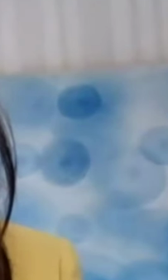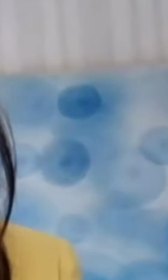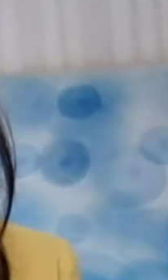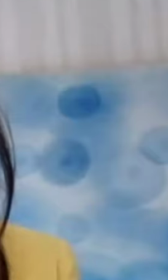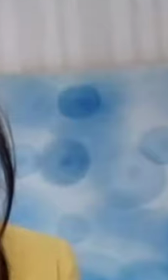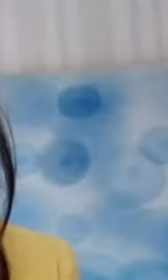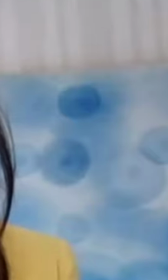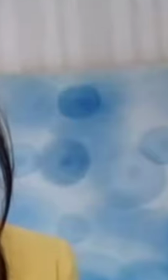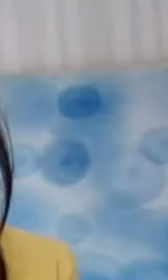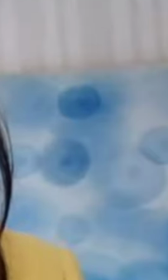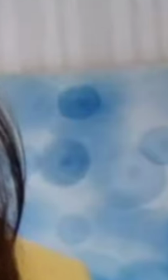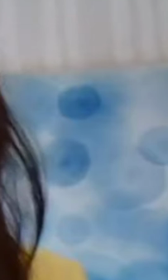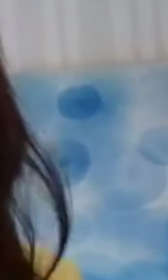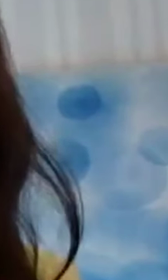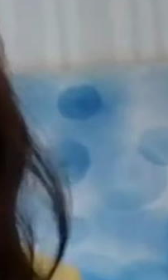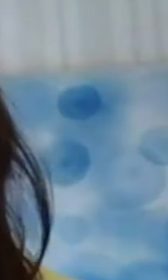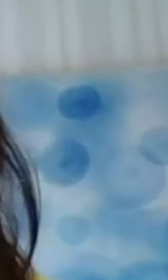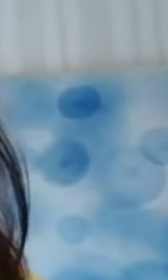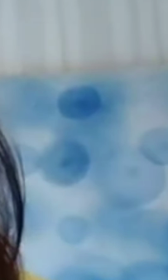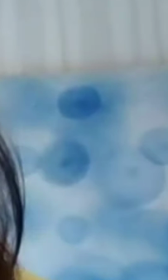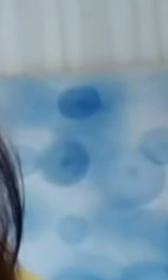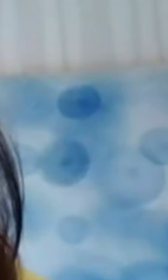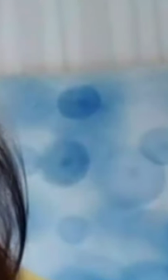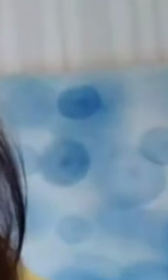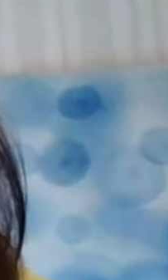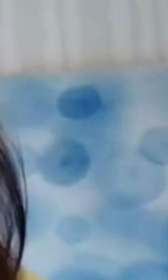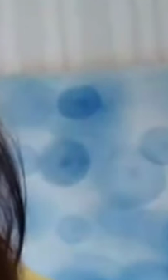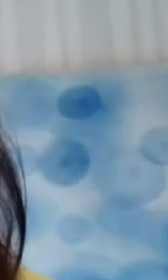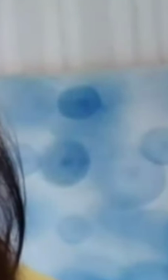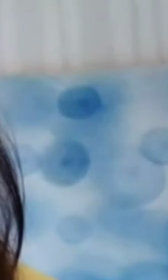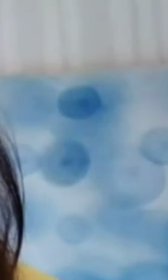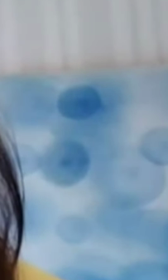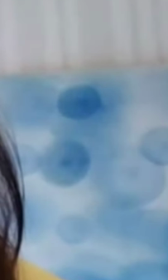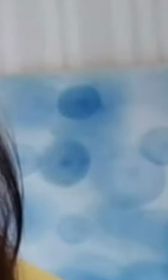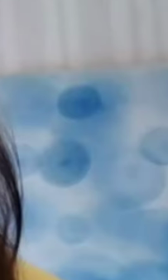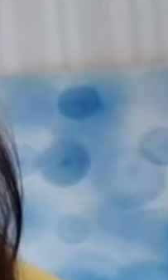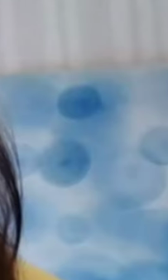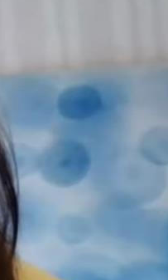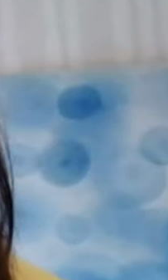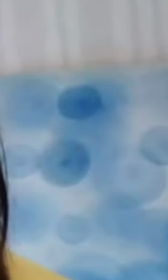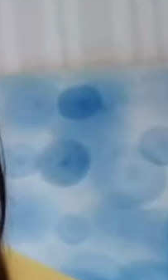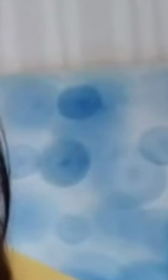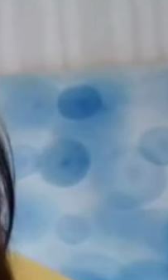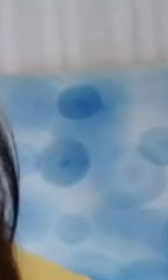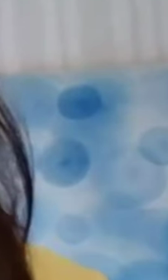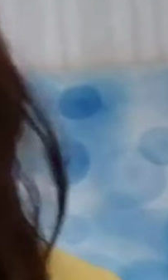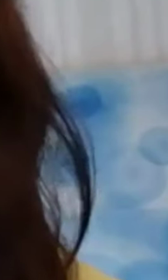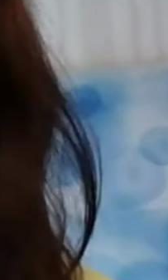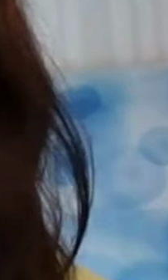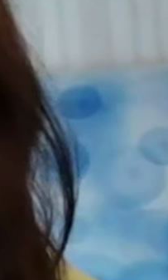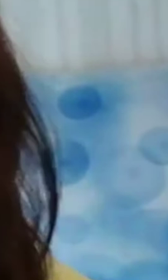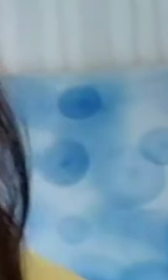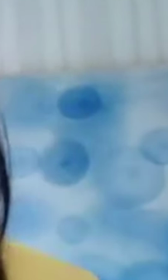one of your model slides mentioned a warning shot. And what does that mean and look like? So I